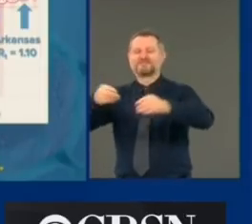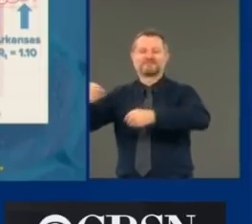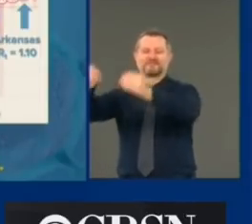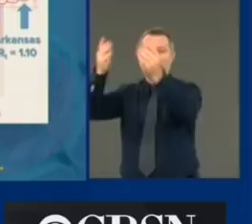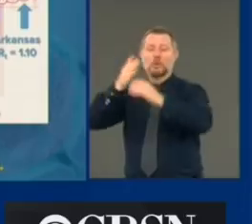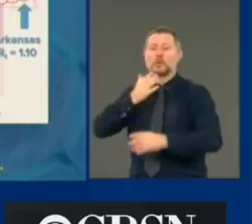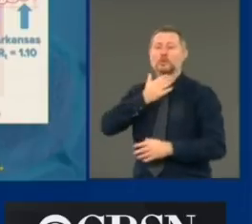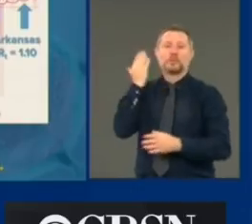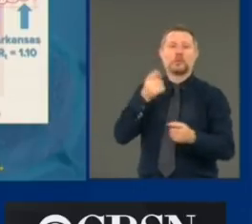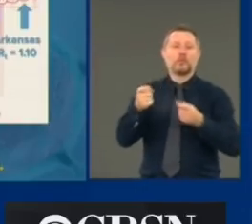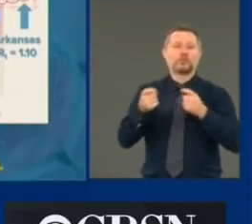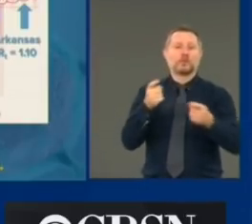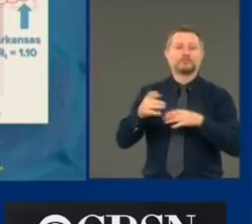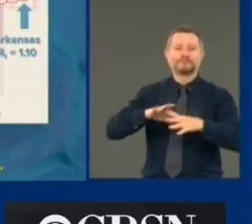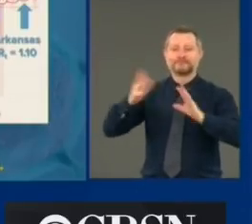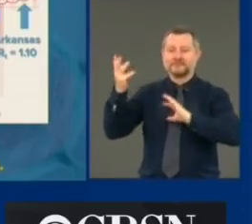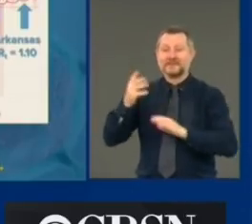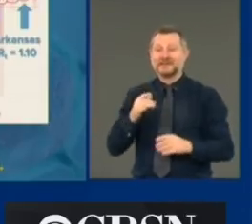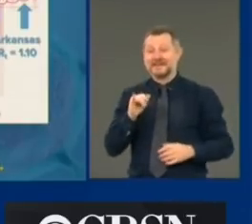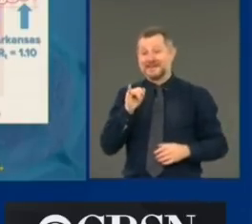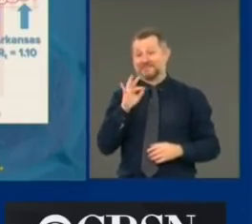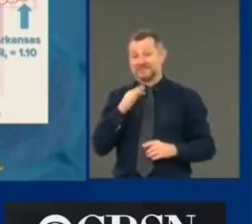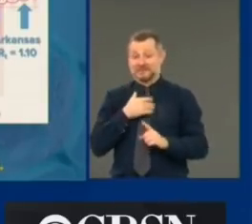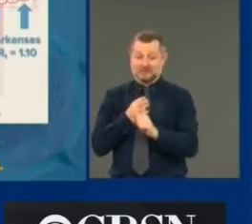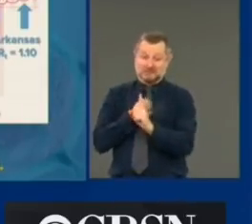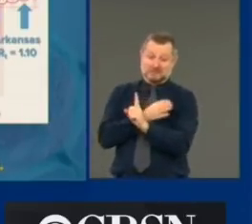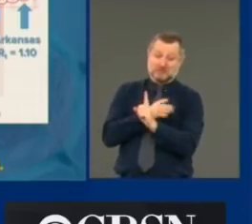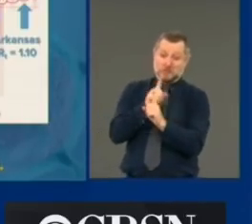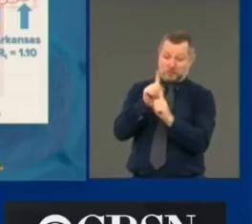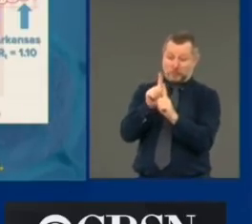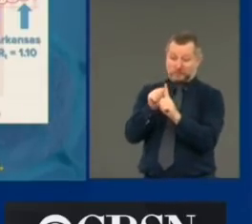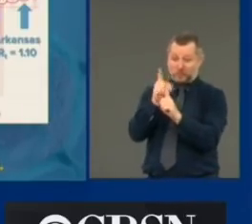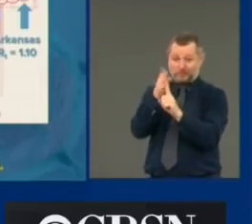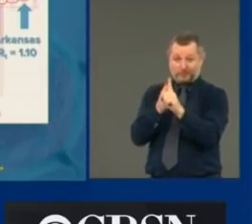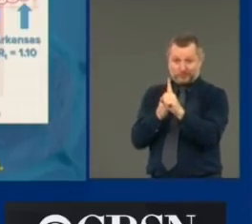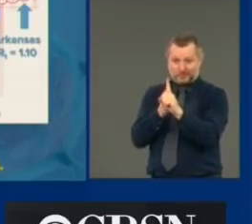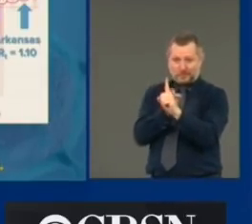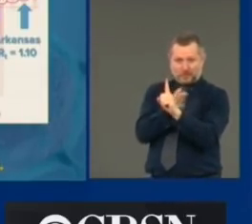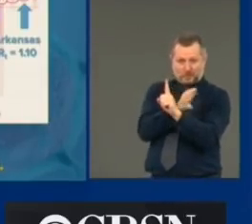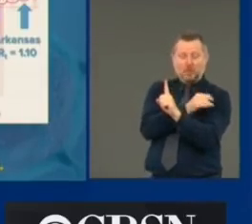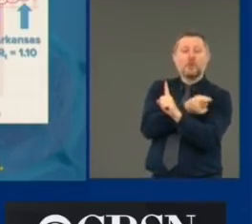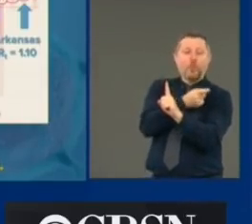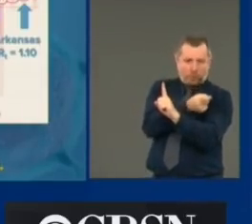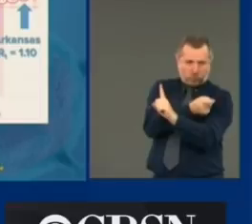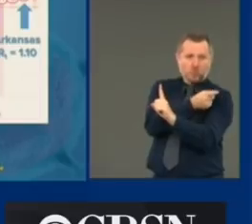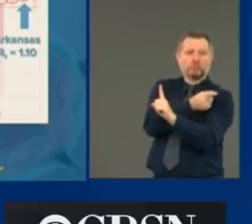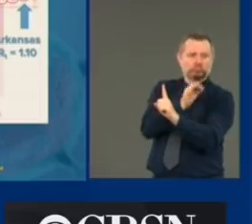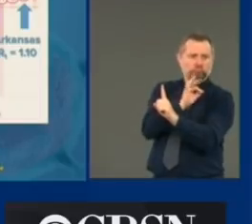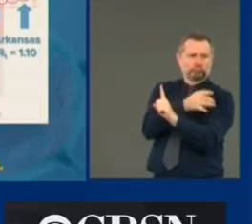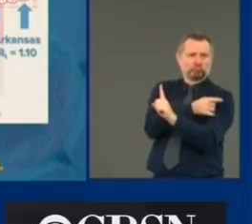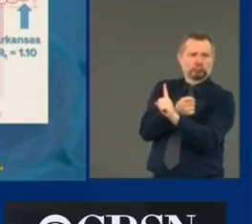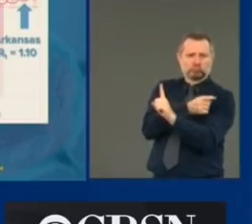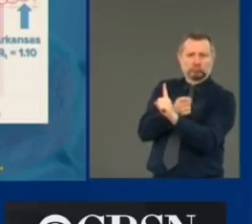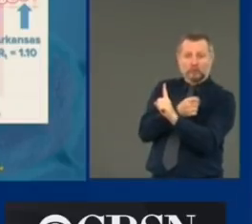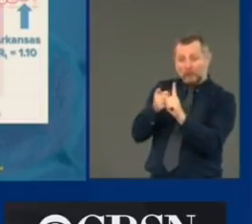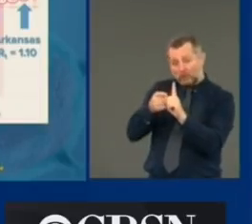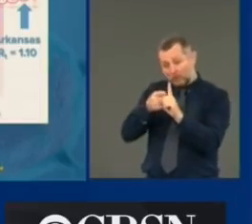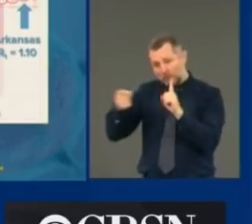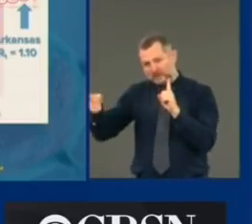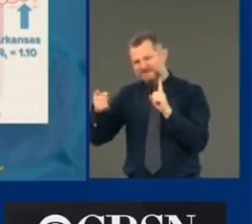the virus. Under 1, you're containing the virus. We are